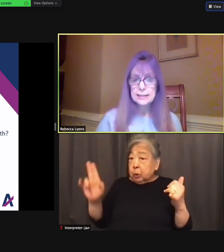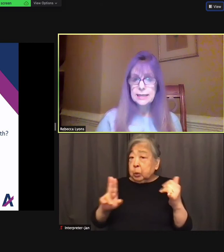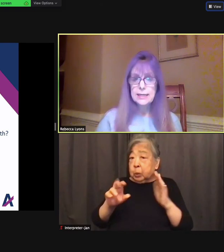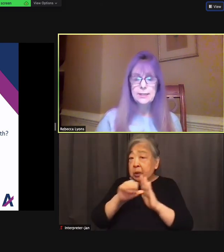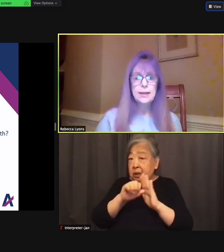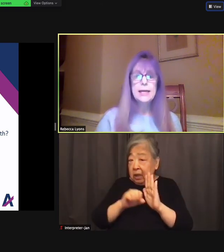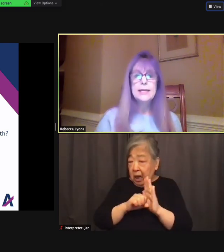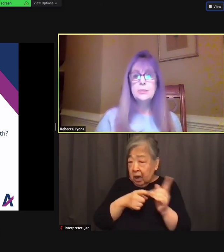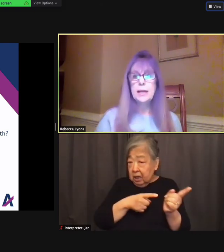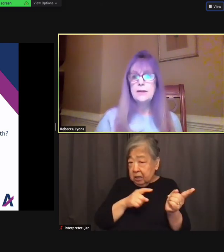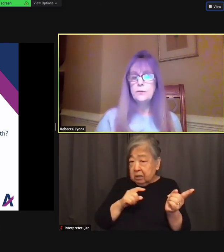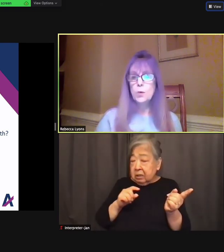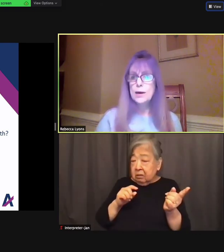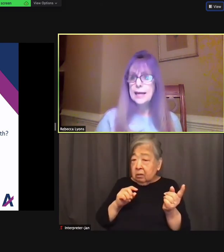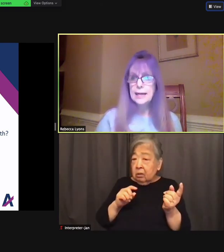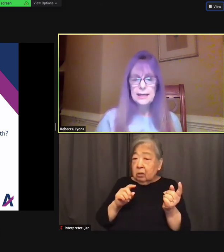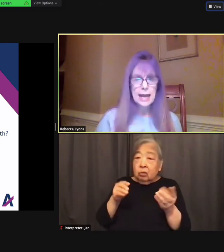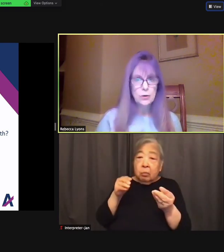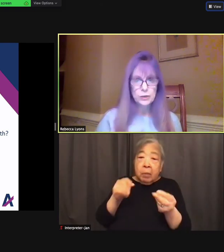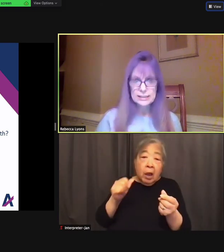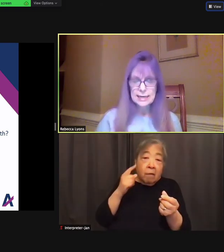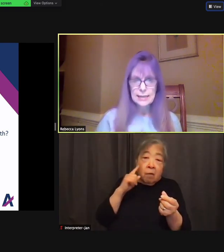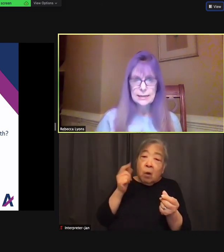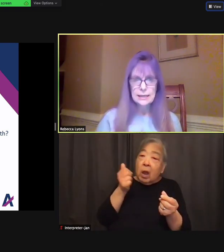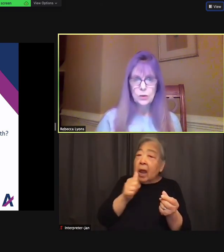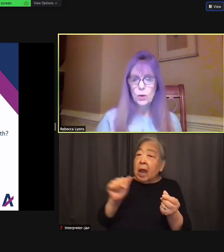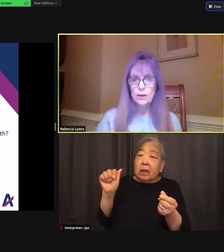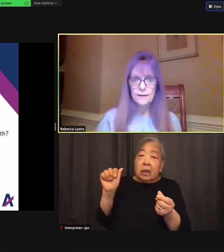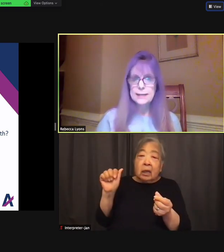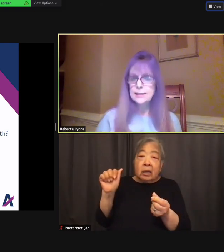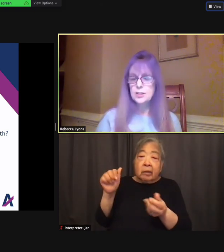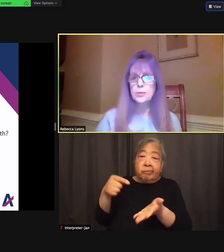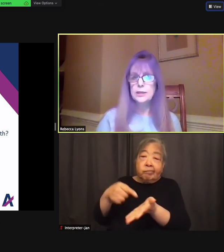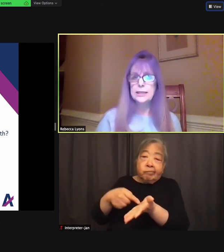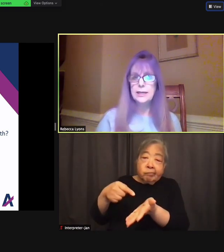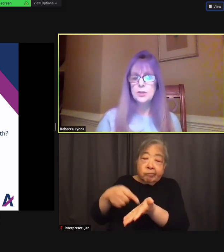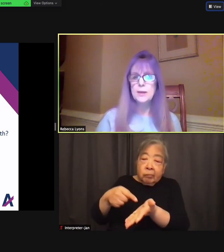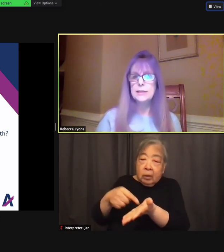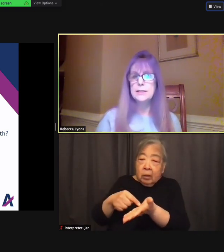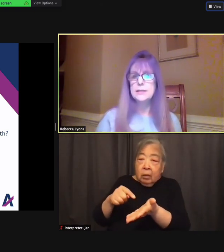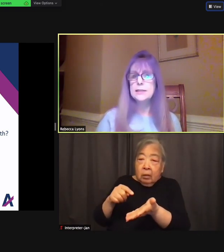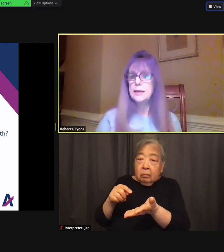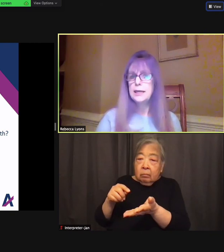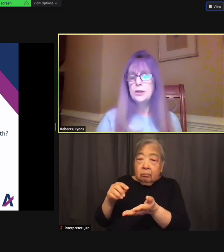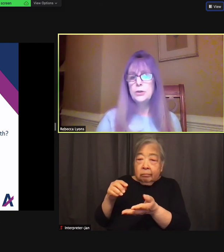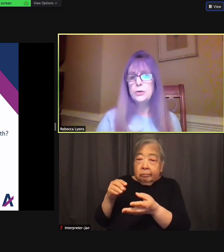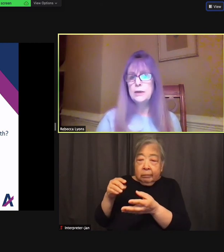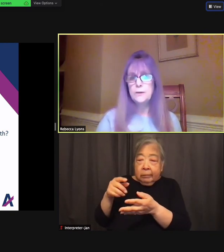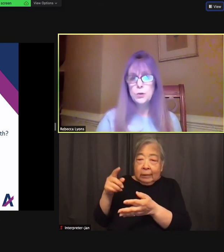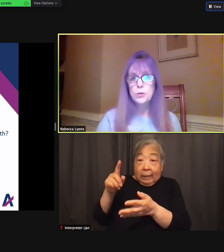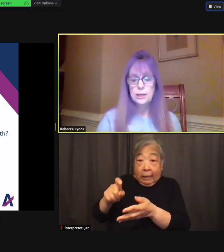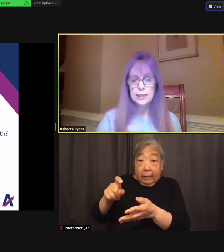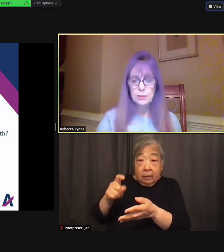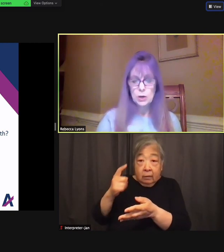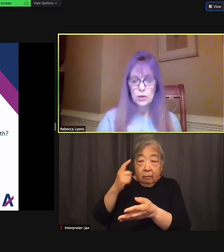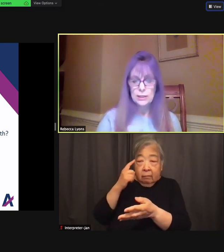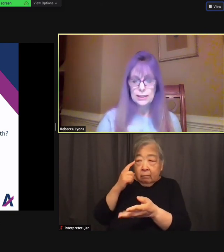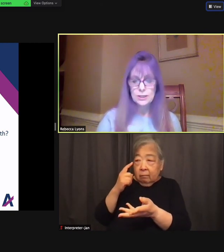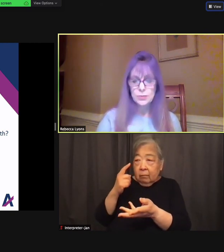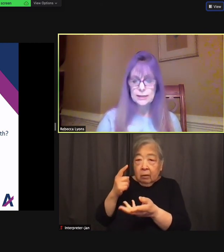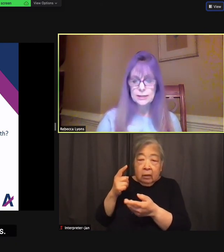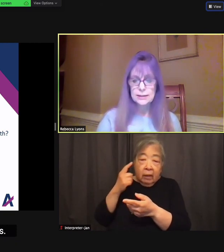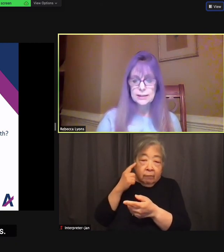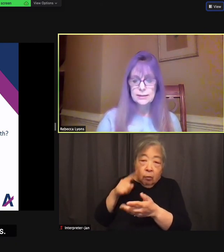the estate to pay for any outstanding qualified disability expenses, including funeral and